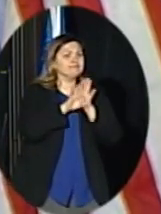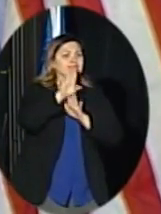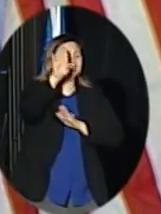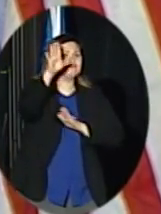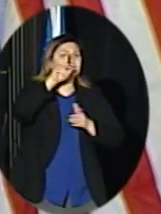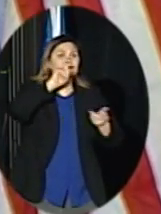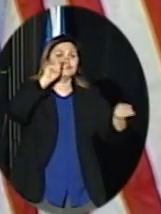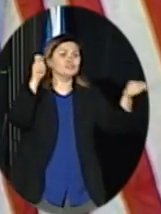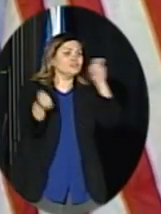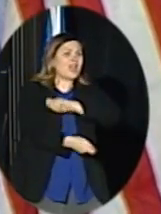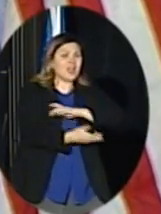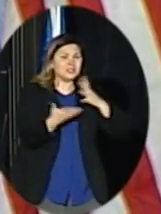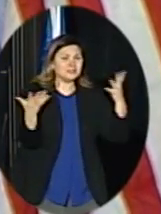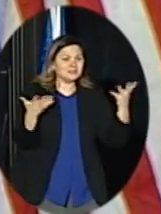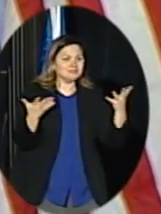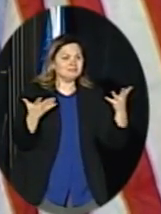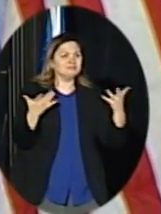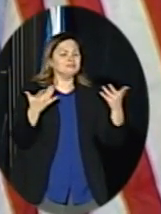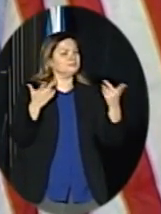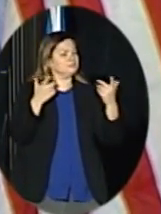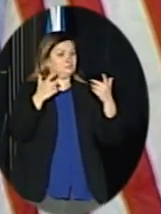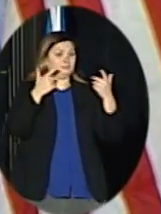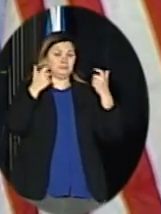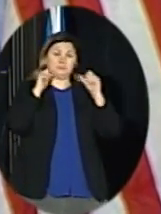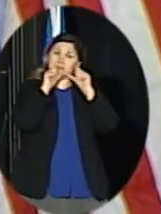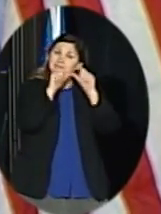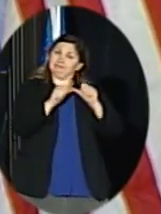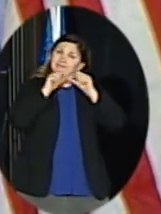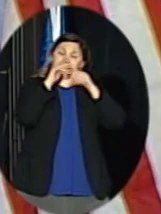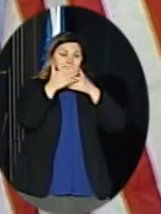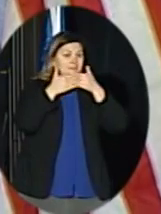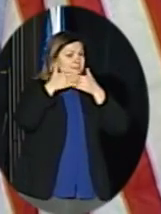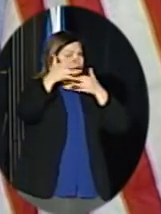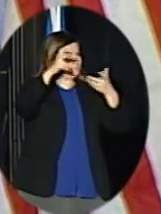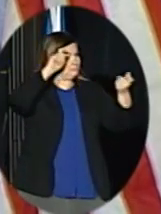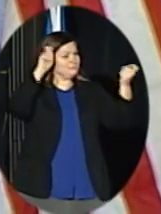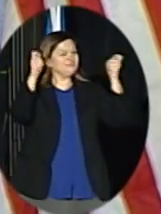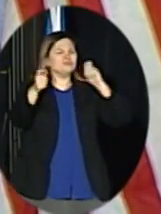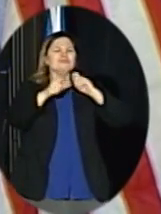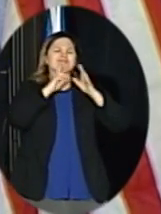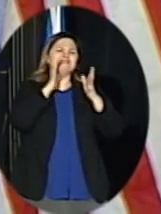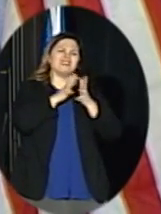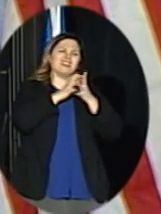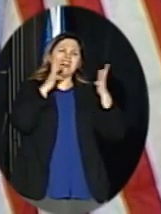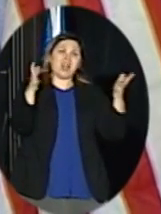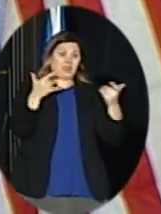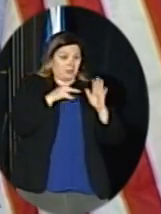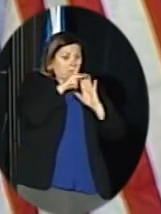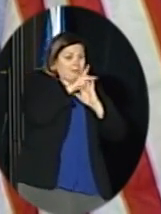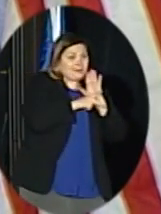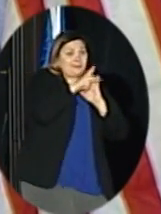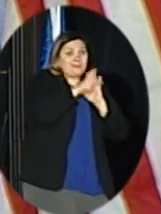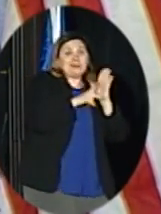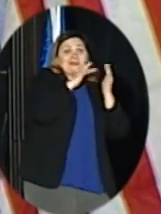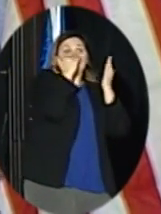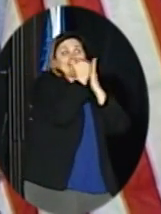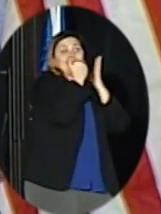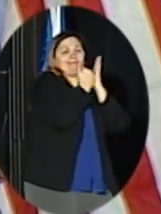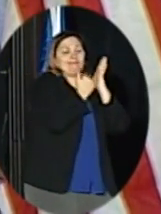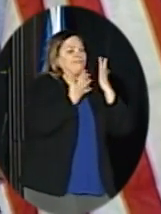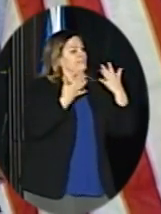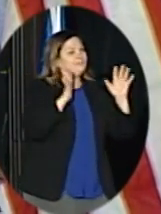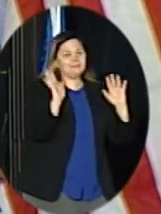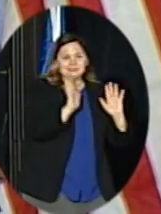lasting, transformative change we seek, will take much more than policy. We need a new way at City Hall.